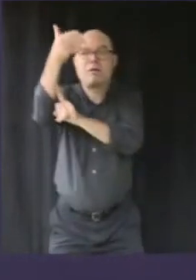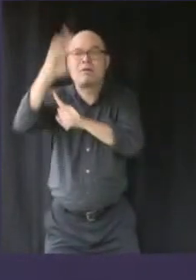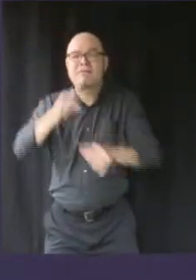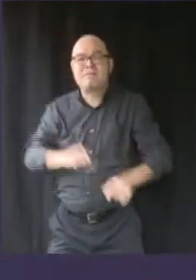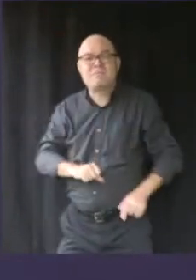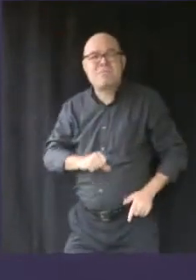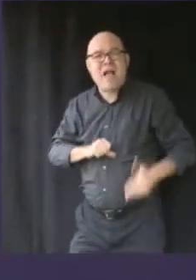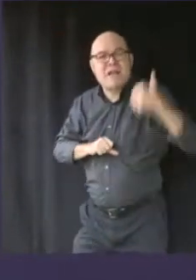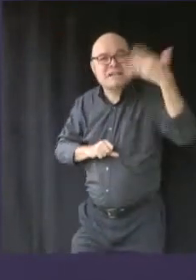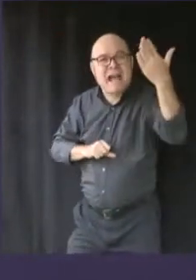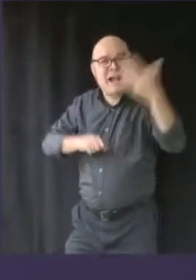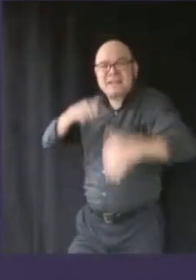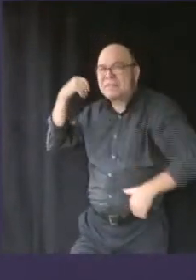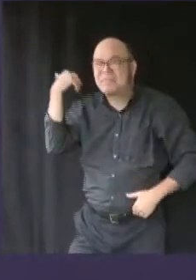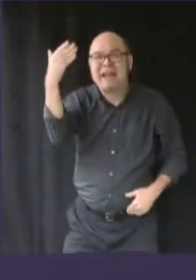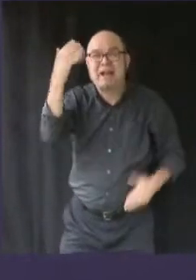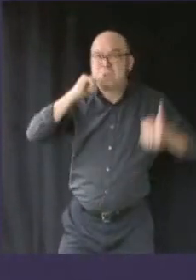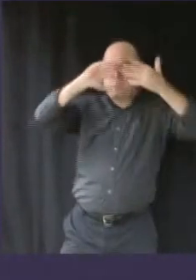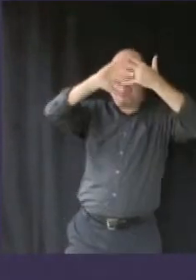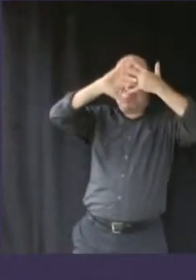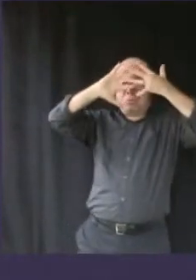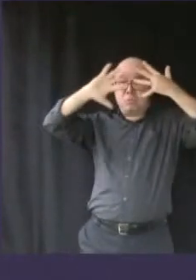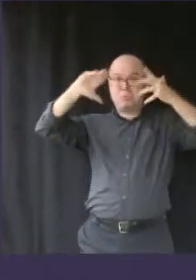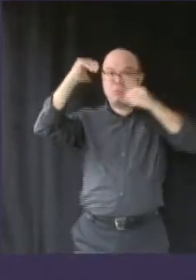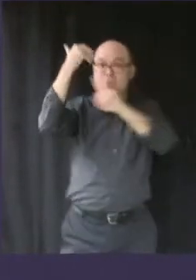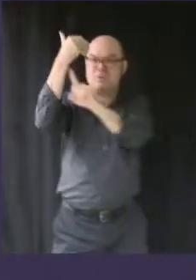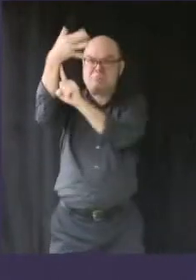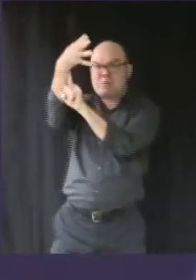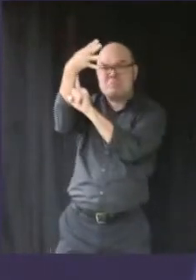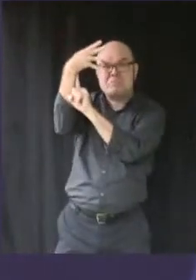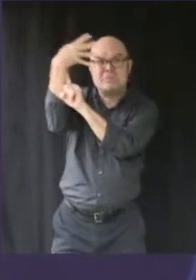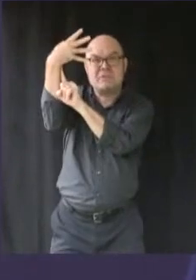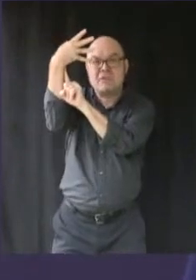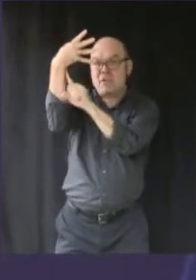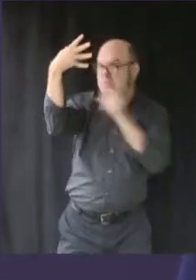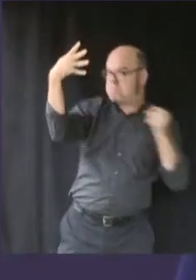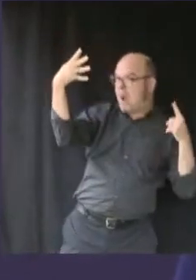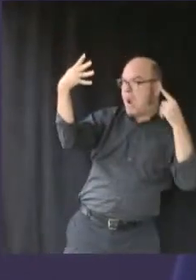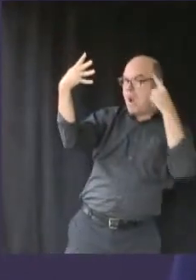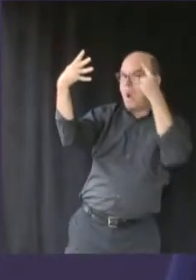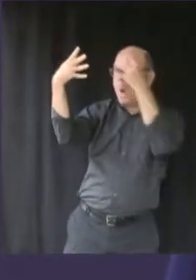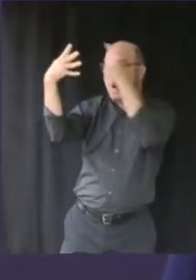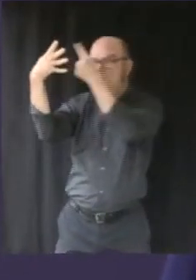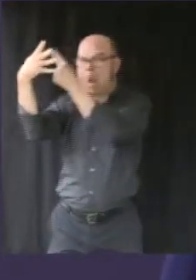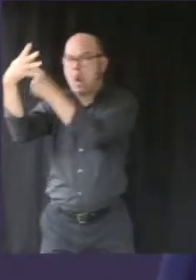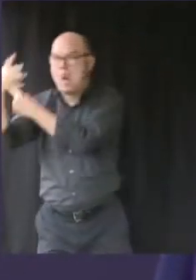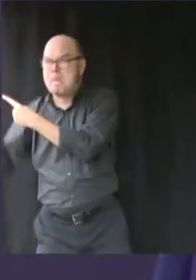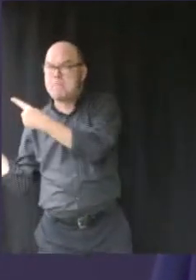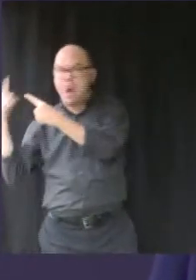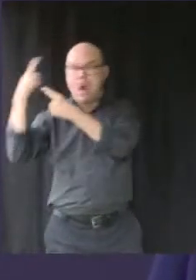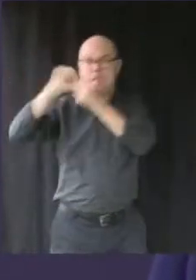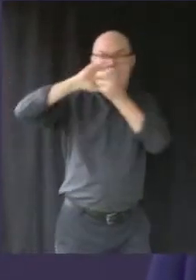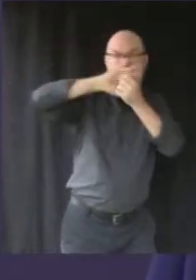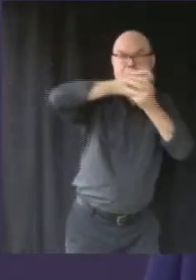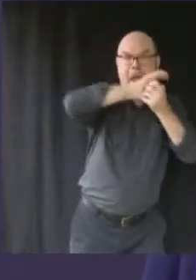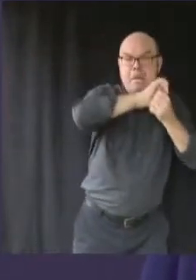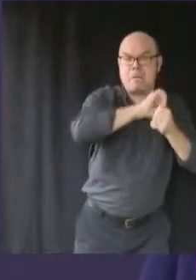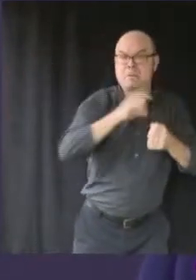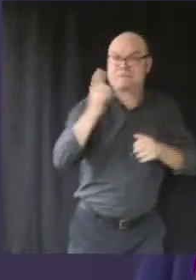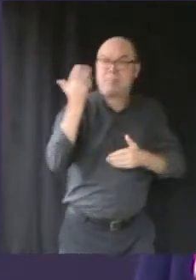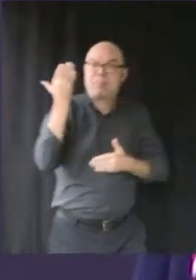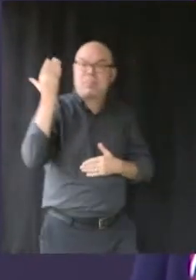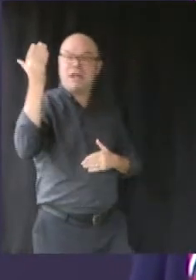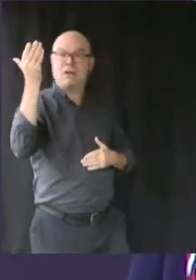gallantly streaming, and the rocket's red glare,